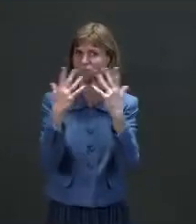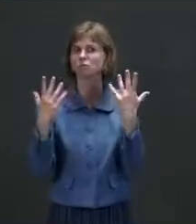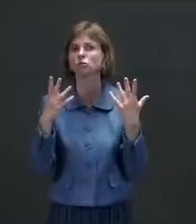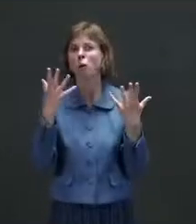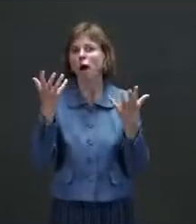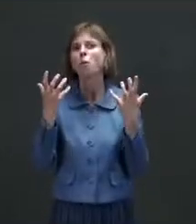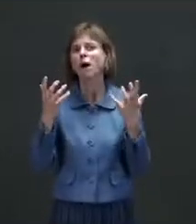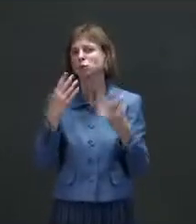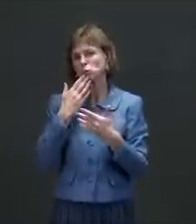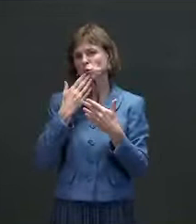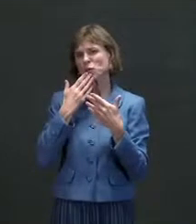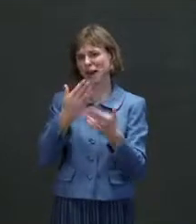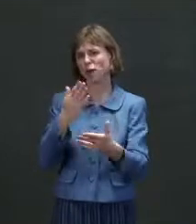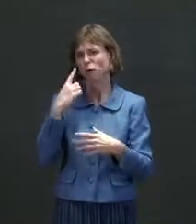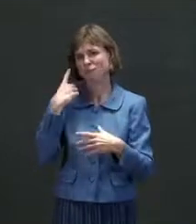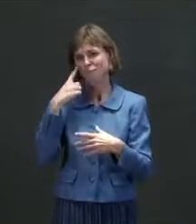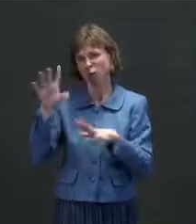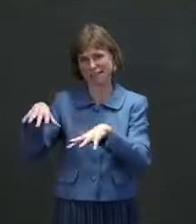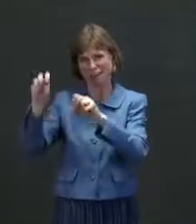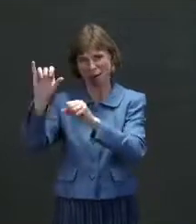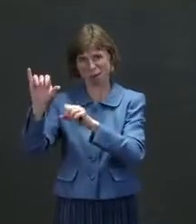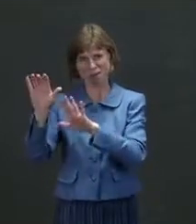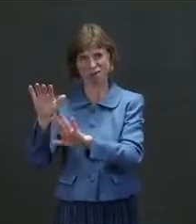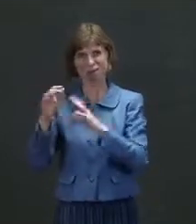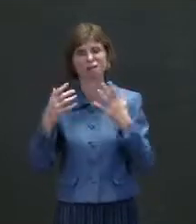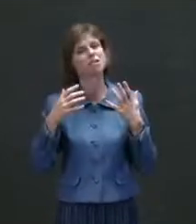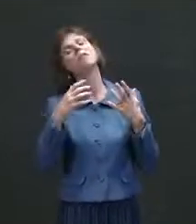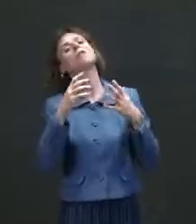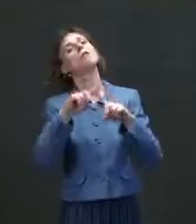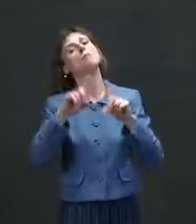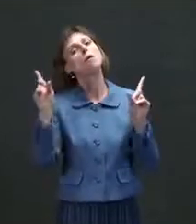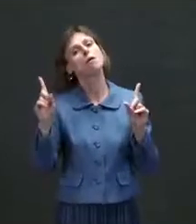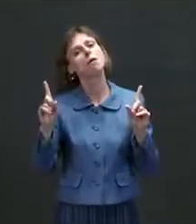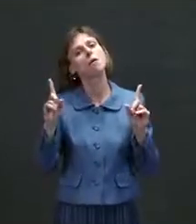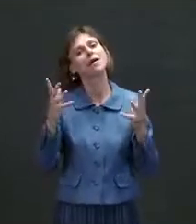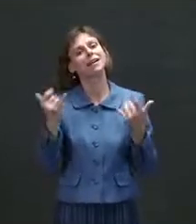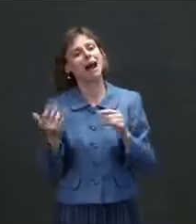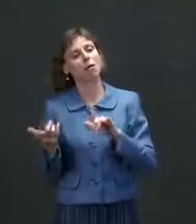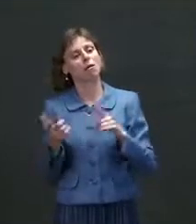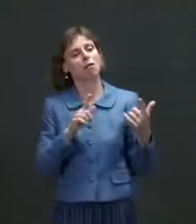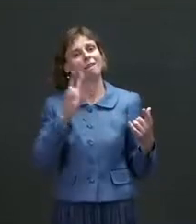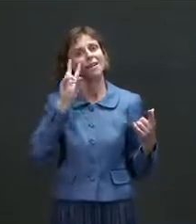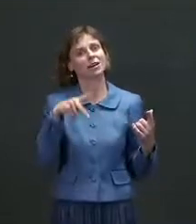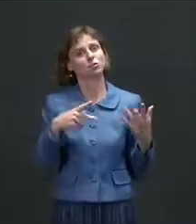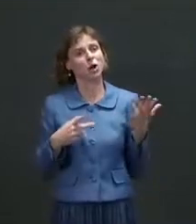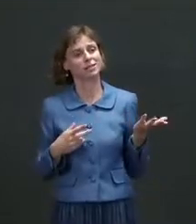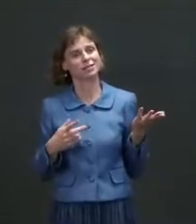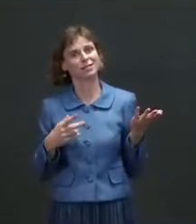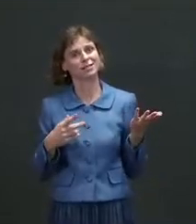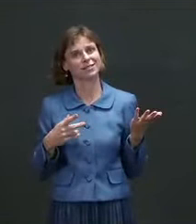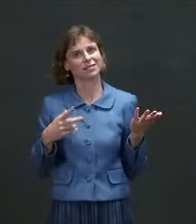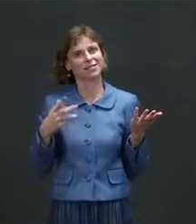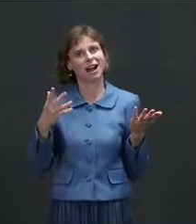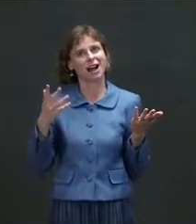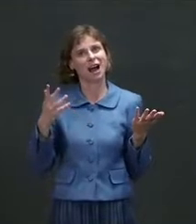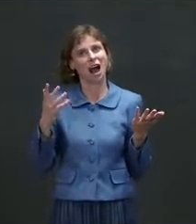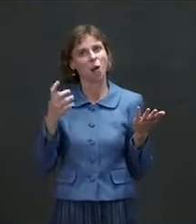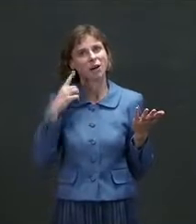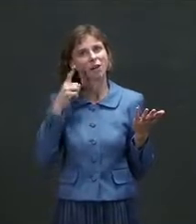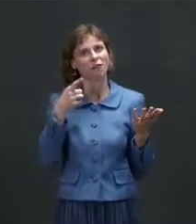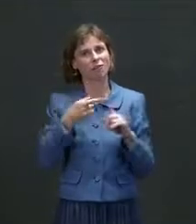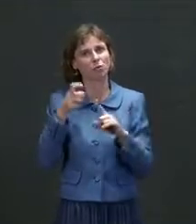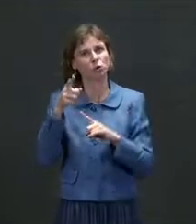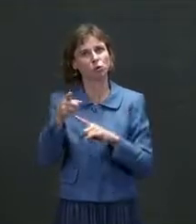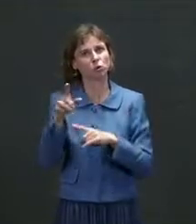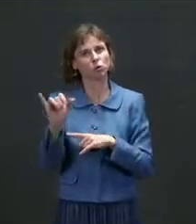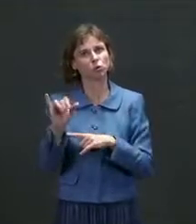that. But we're going to hear from, I'm going to turn this over to the Vice President, but General, I hope we're going to hear from you as well after